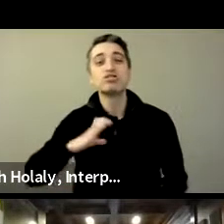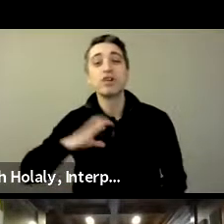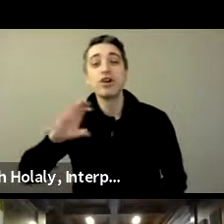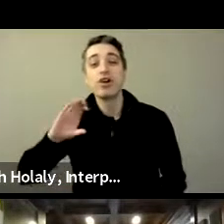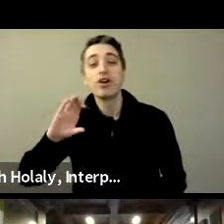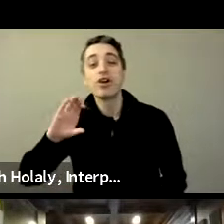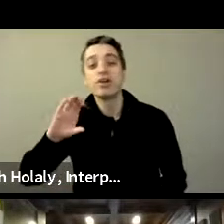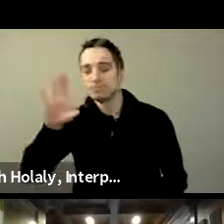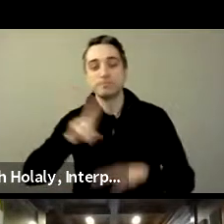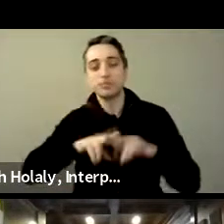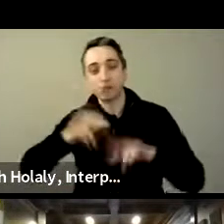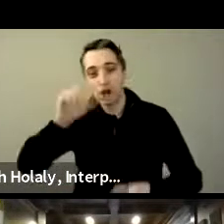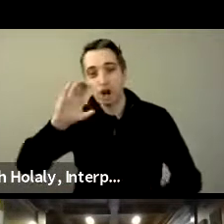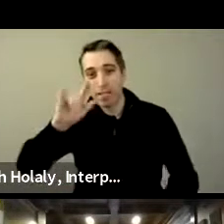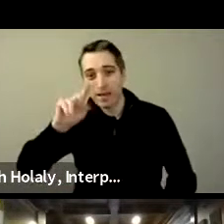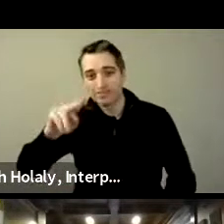Sanford.